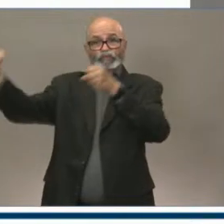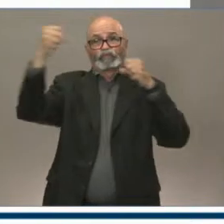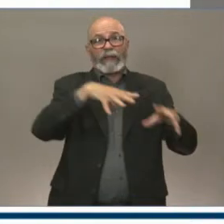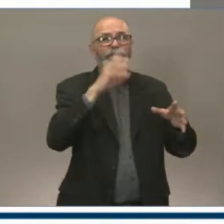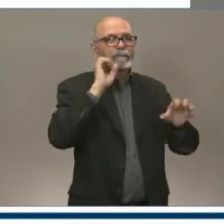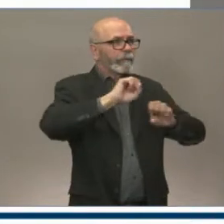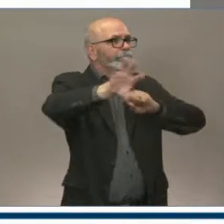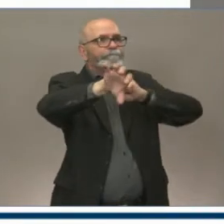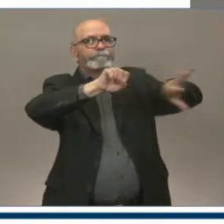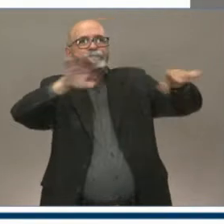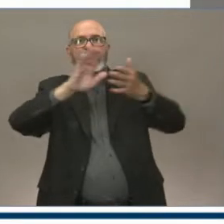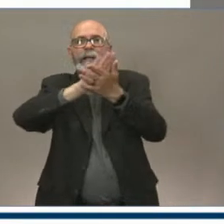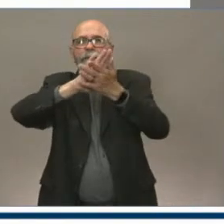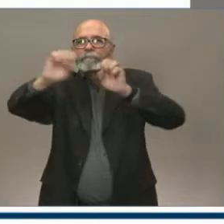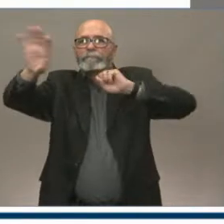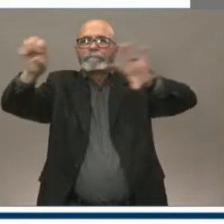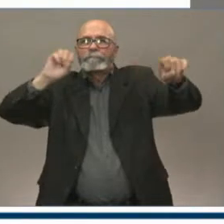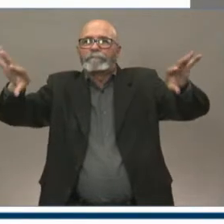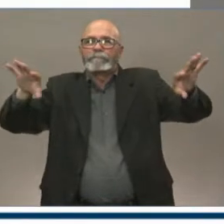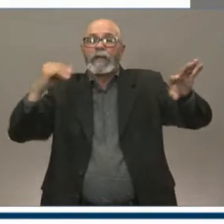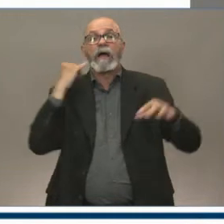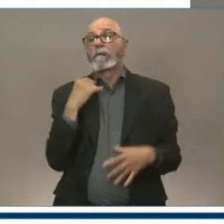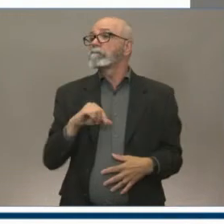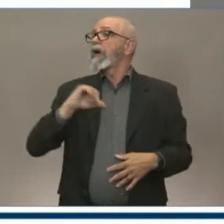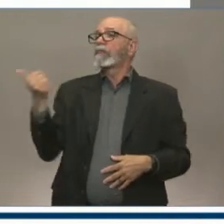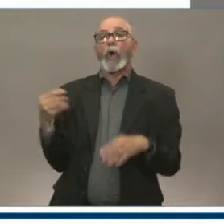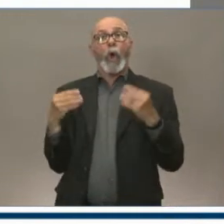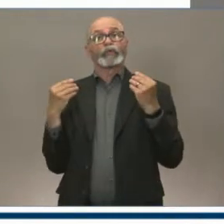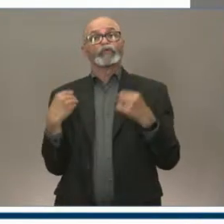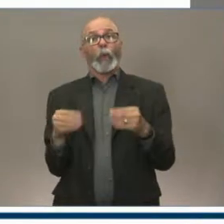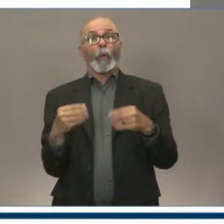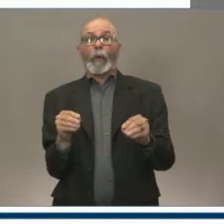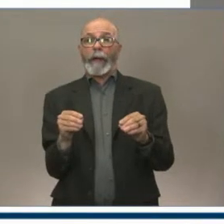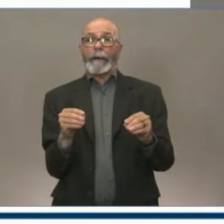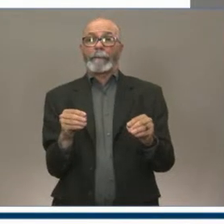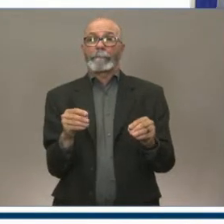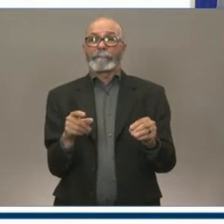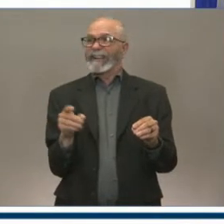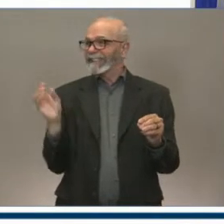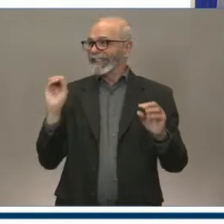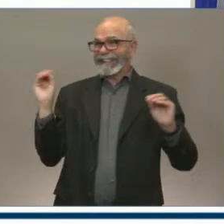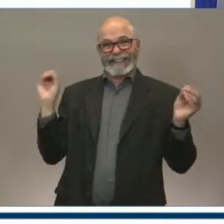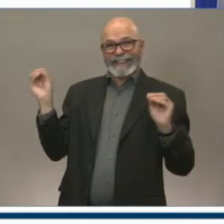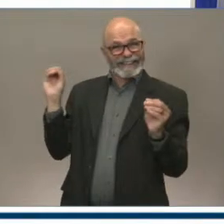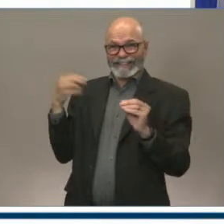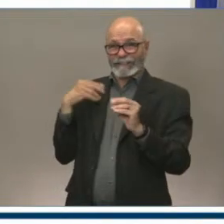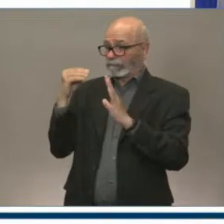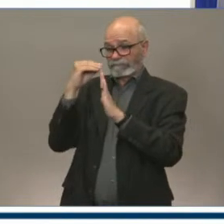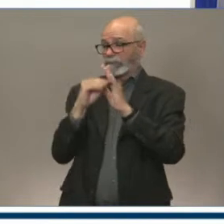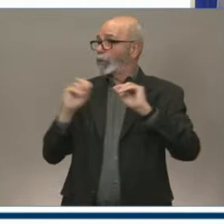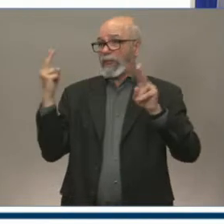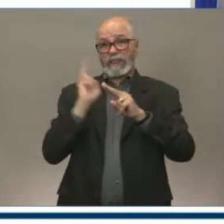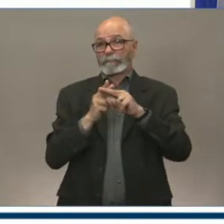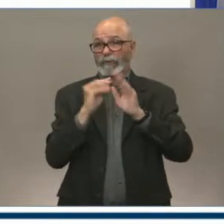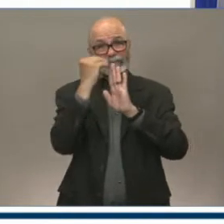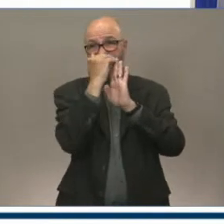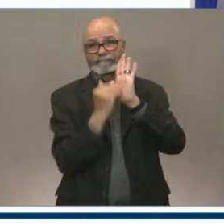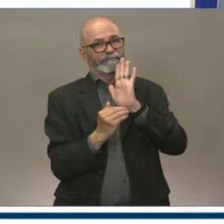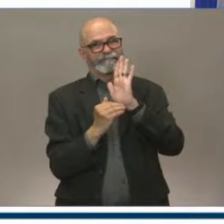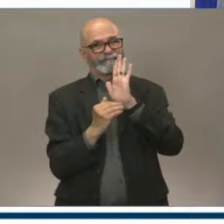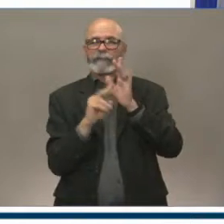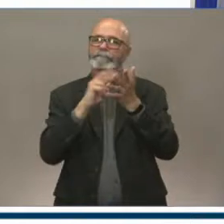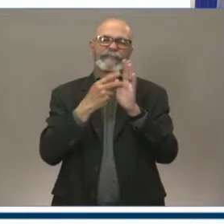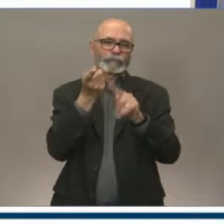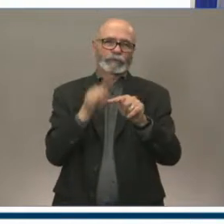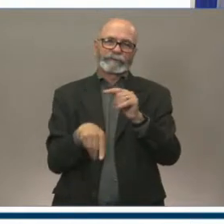on that list, then they cannot have in-store purchase. Go ahead, Victoria, with your follow-up. Thanks. And